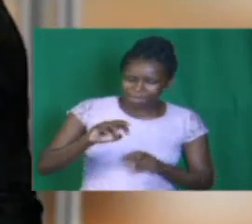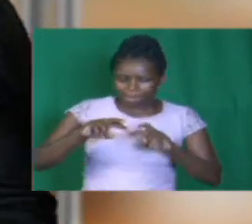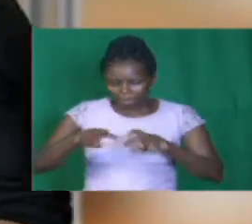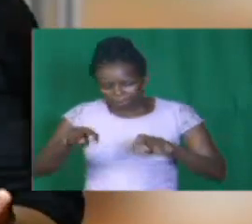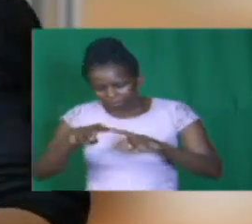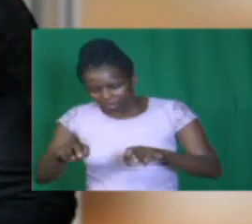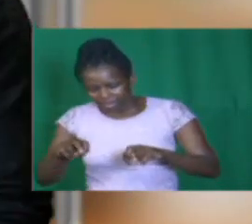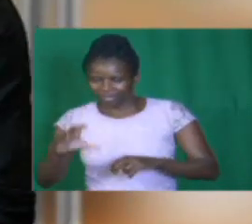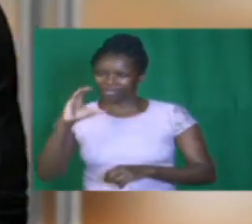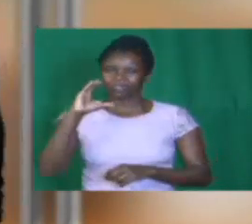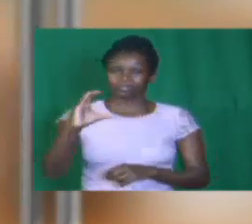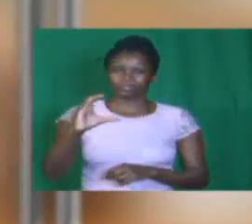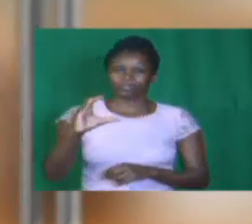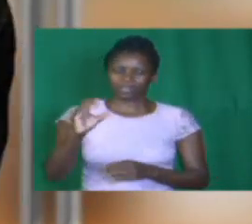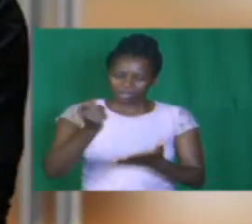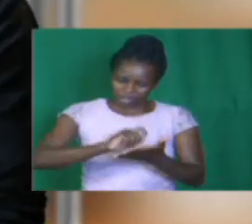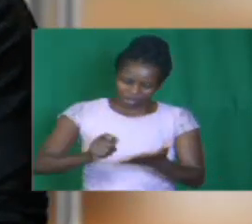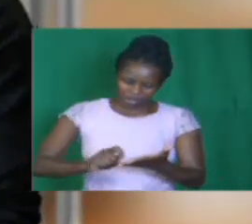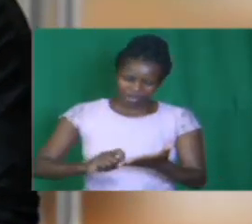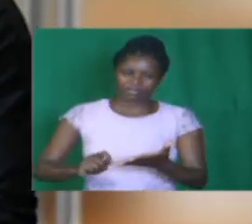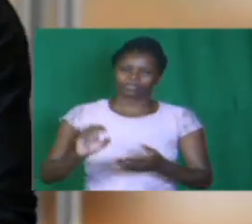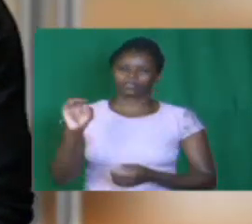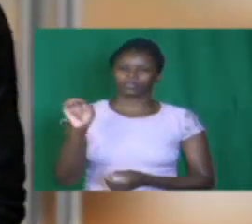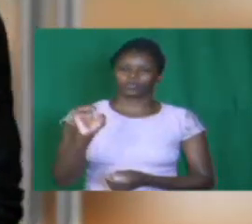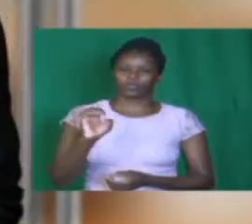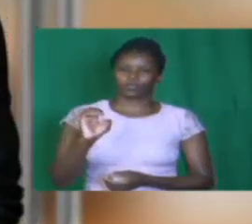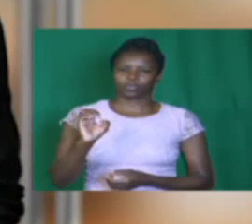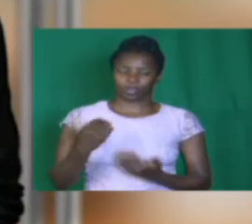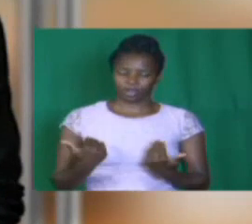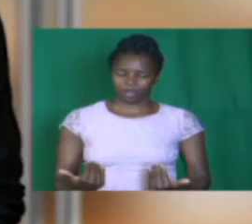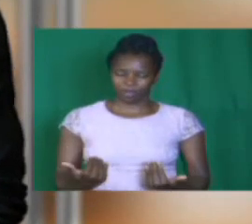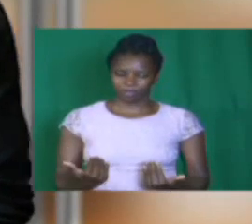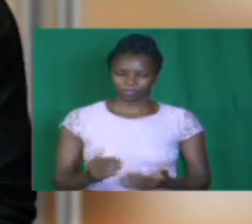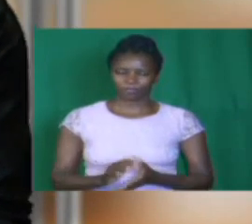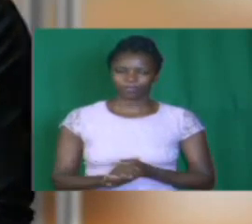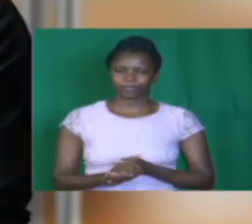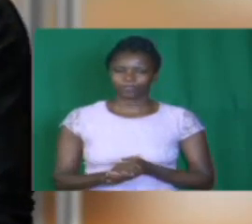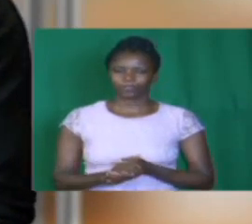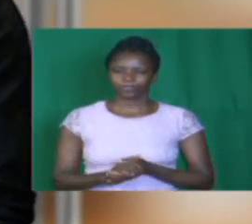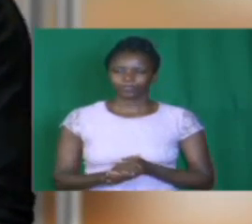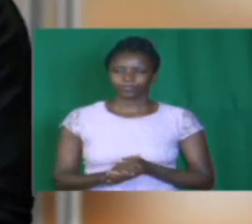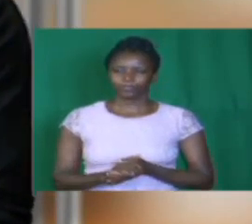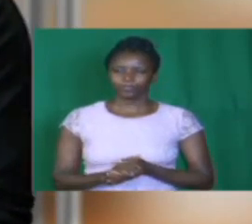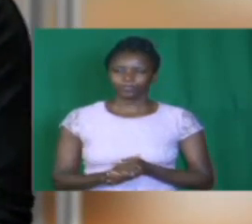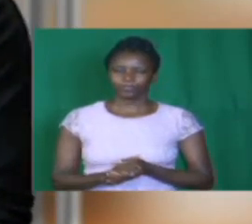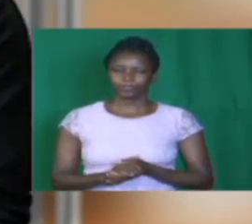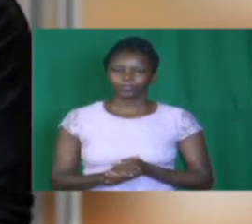and finally write the equation. So that's what we are going to be doing next.